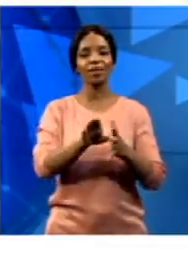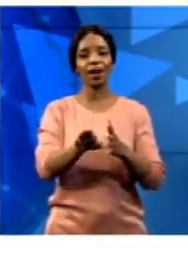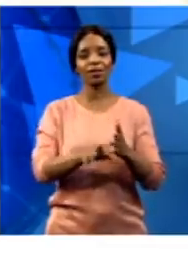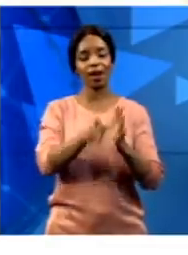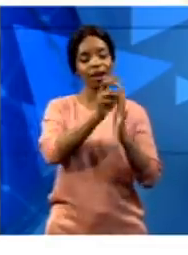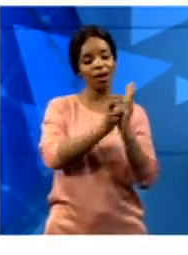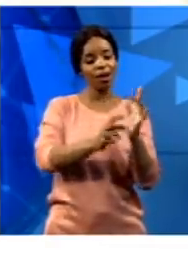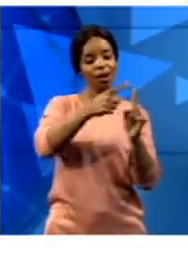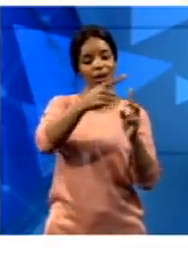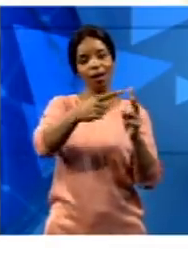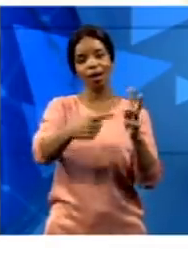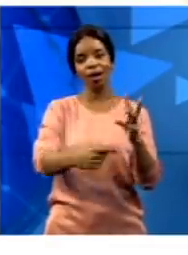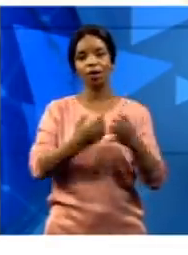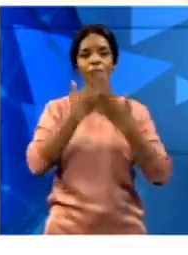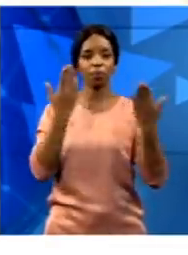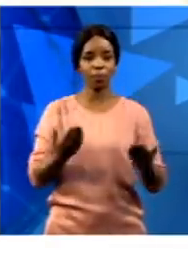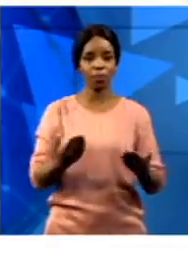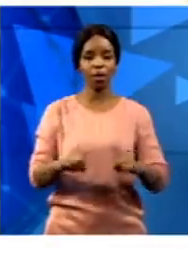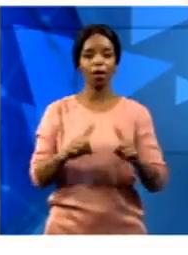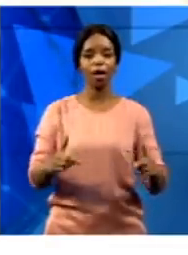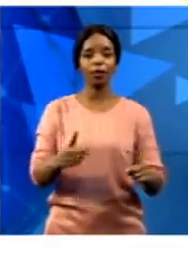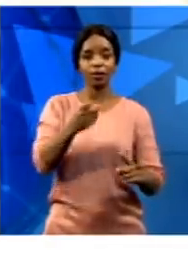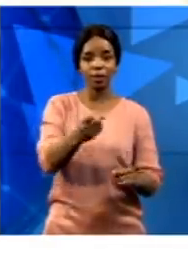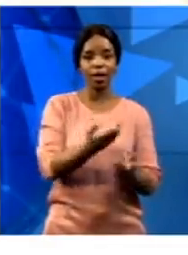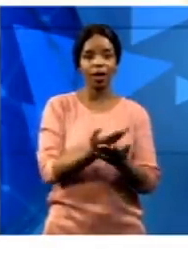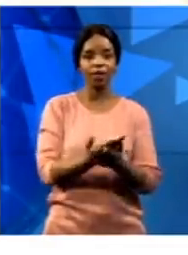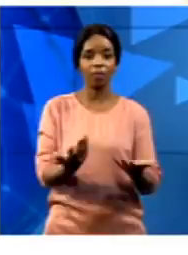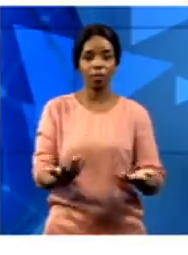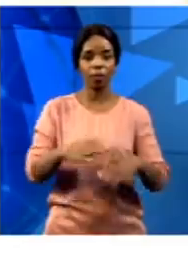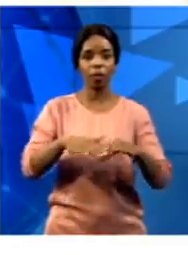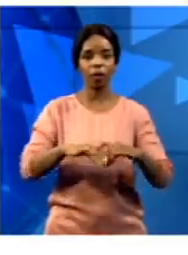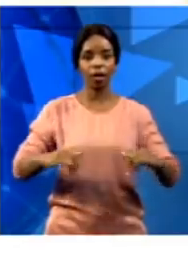The tool is available online at